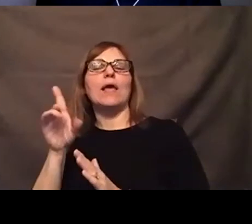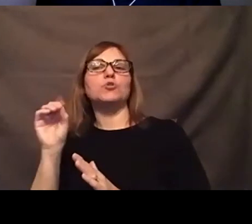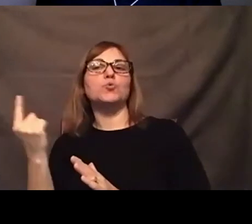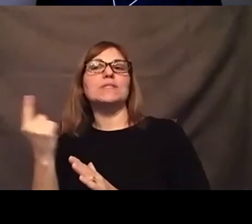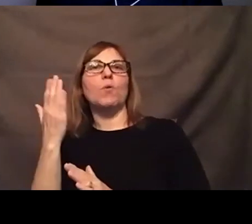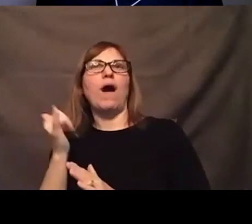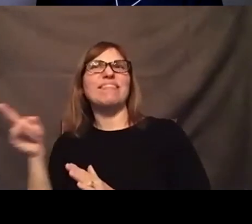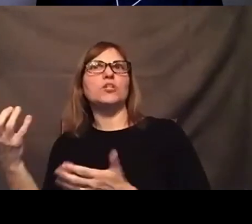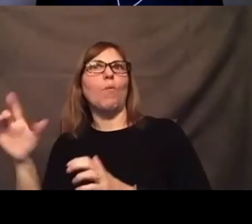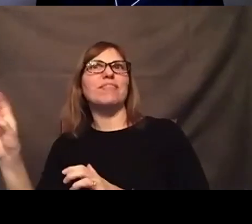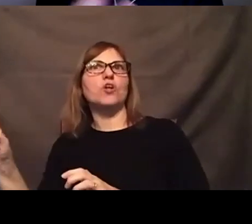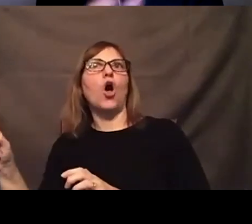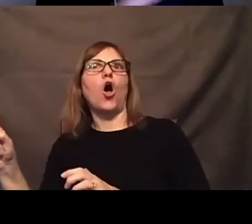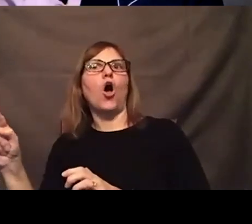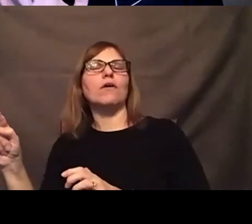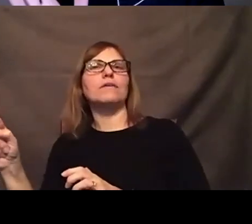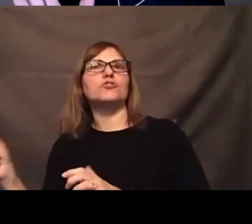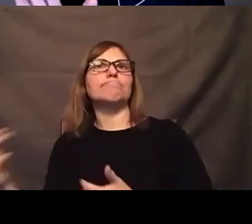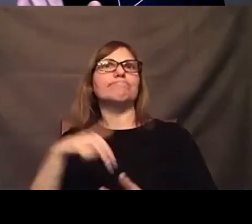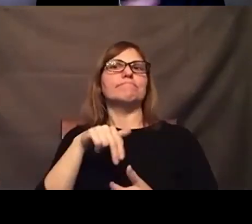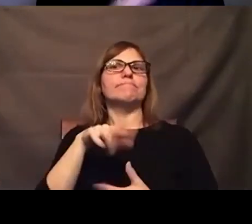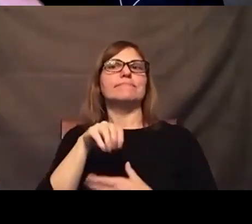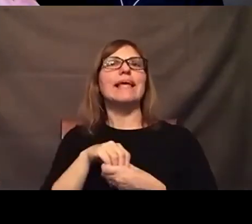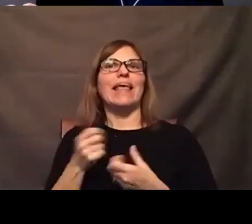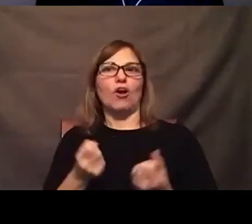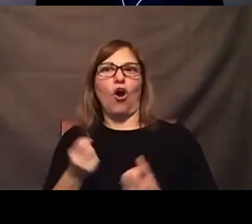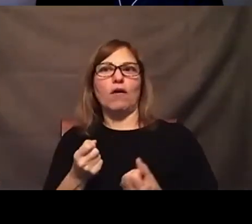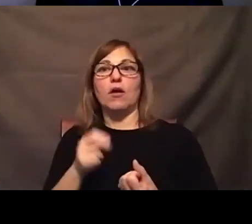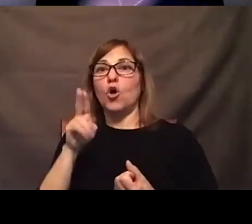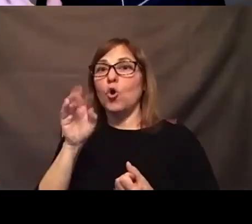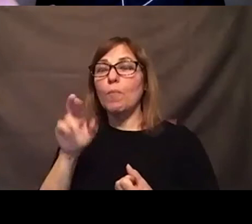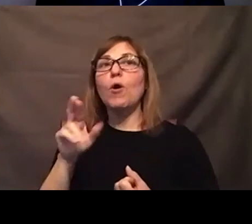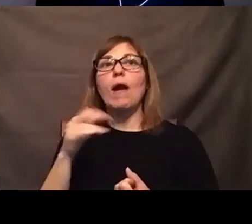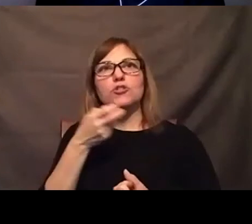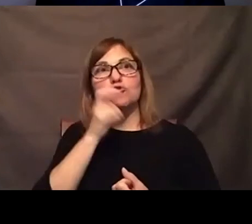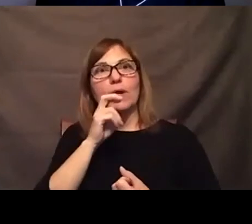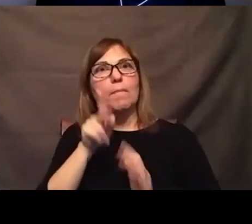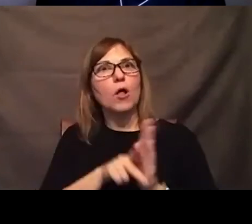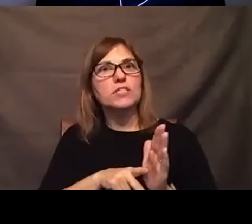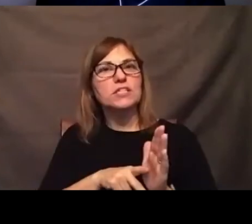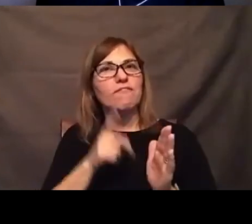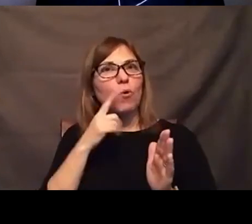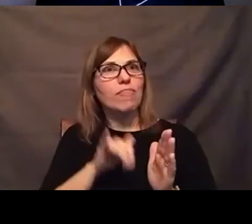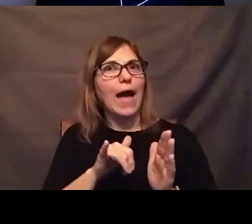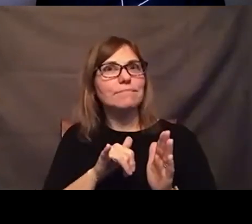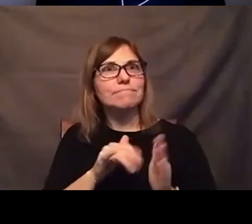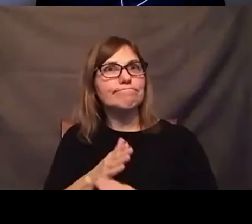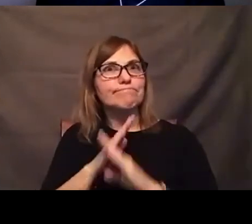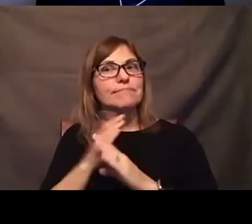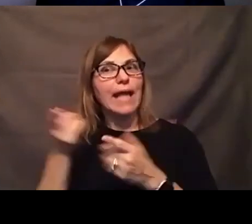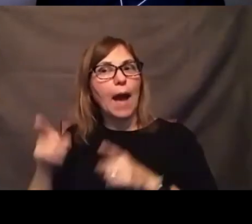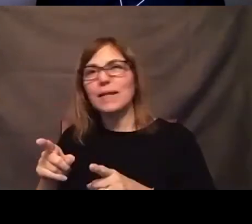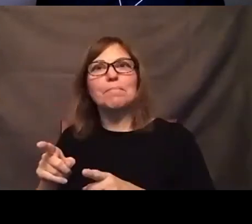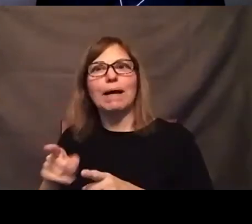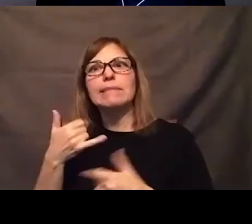in their car. Uber and Lyft have very strict policies about not doing these things, and yet it keeps happening. And so if you don't